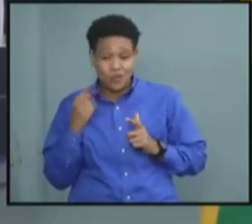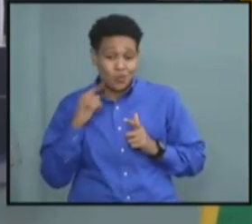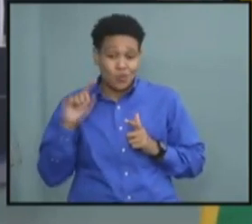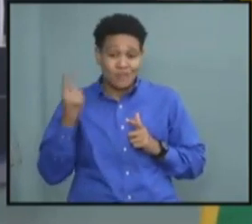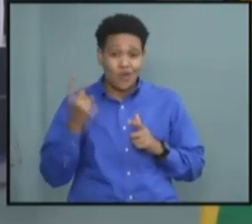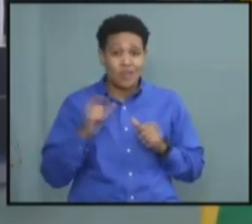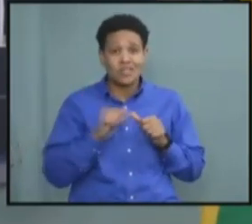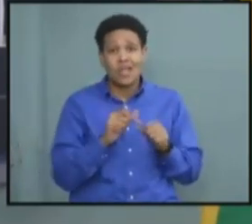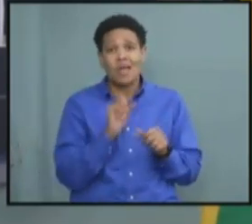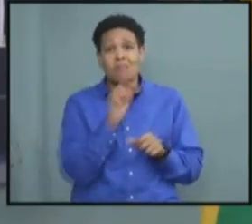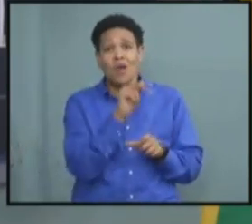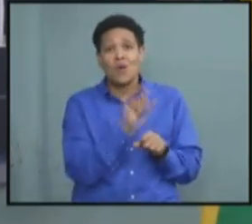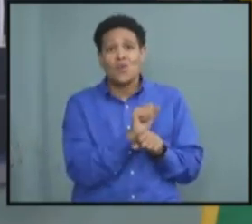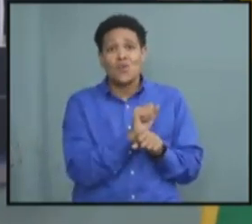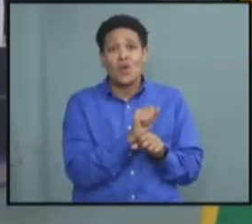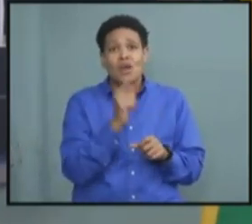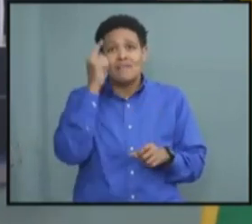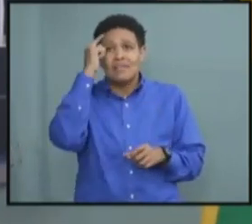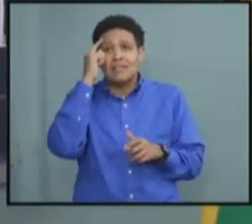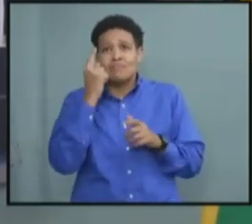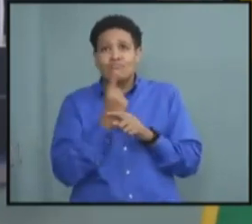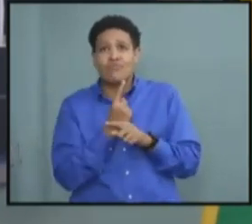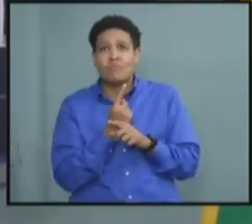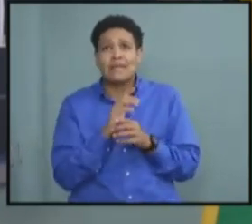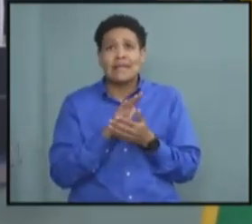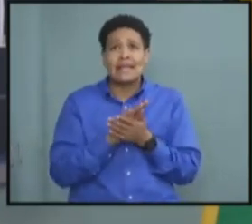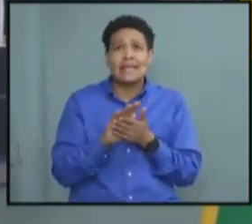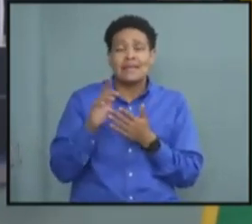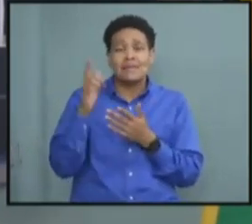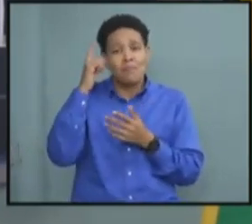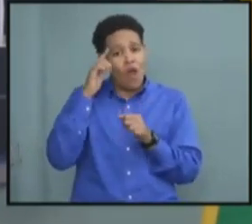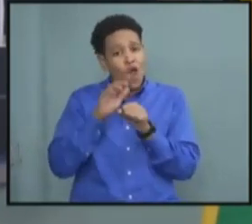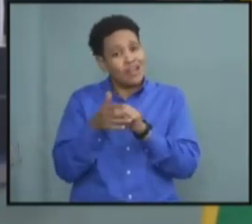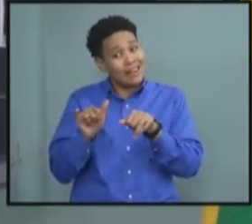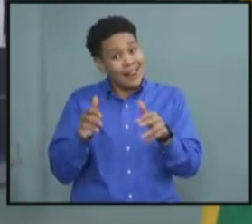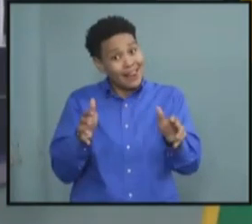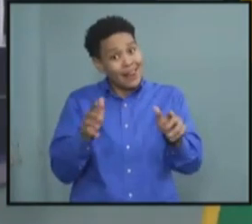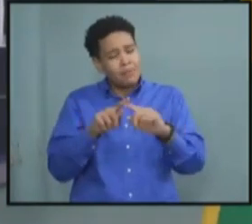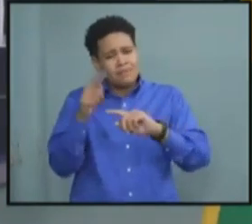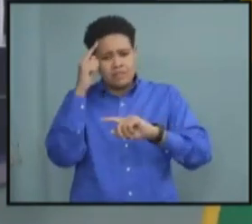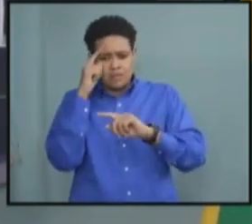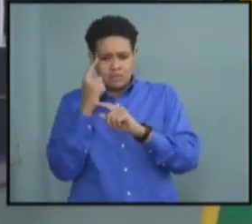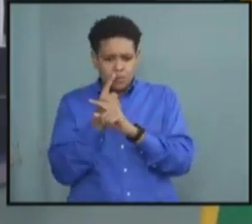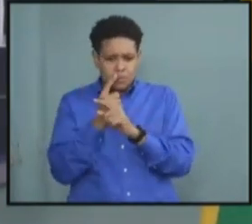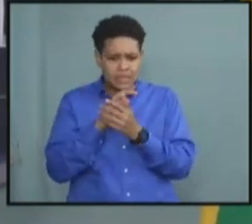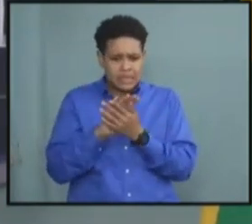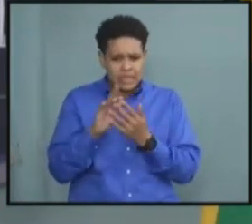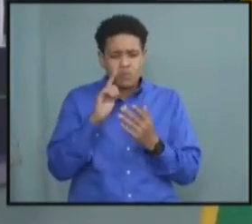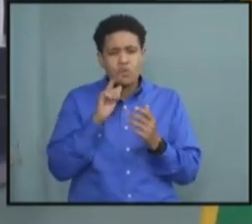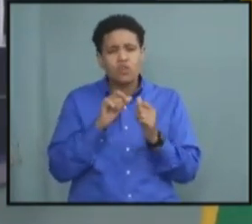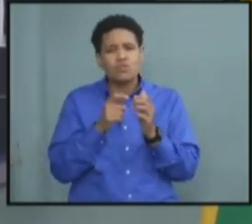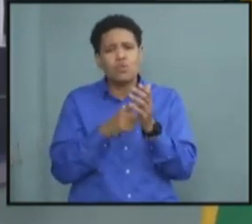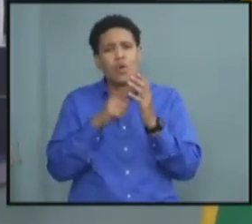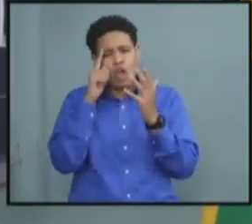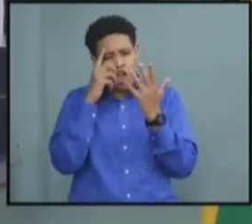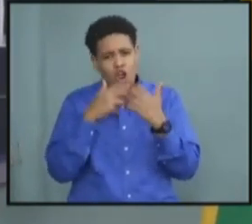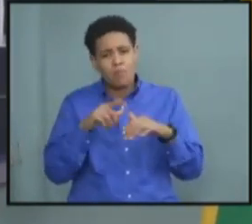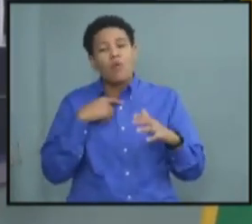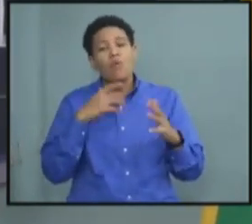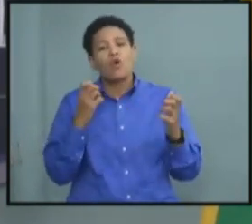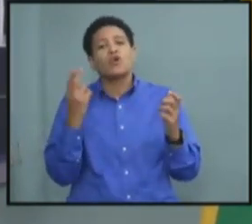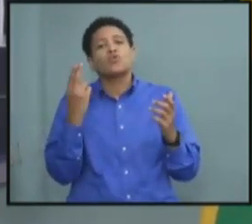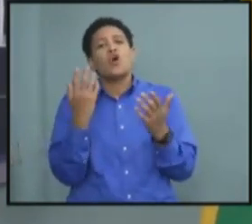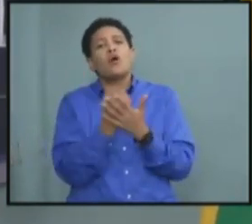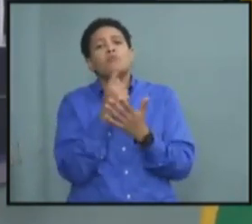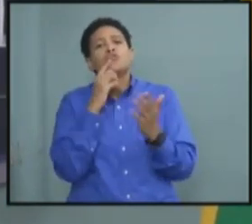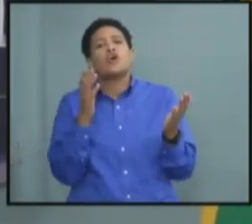we are now embarking on is going to require continued collaboration. And I want to use the opportunity to encourage all of Jamaica to support the